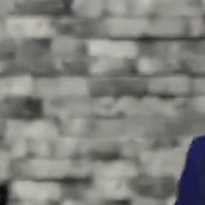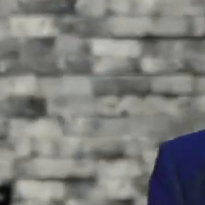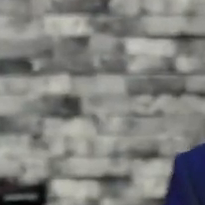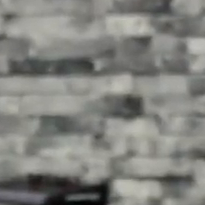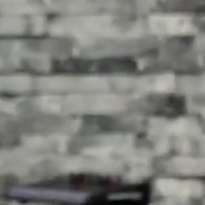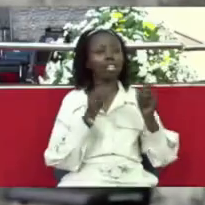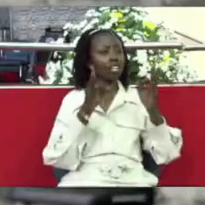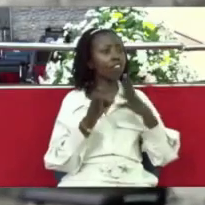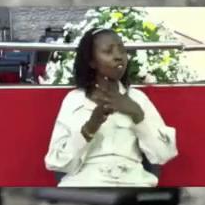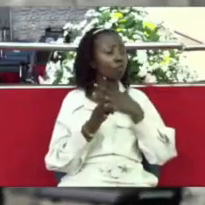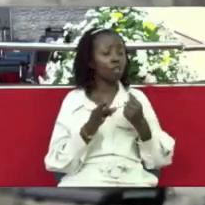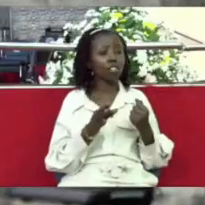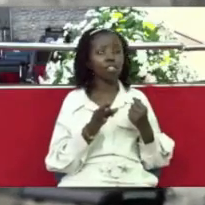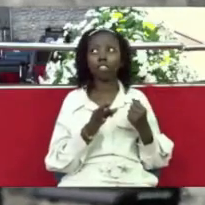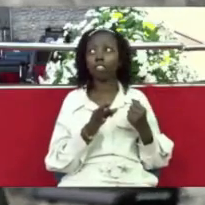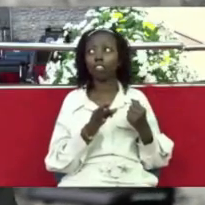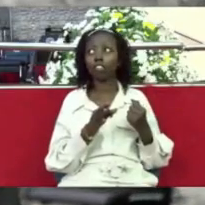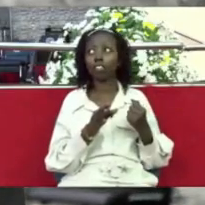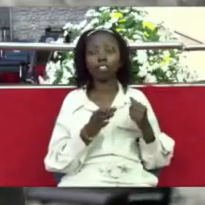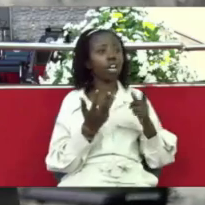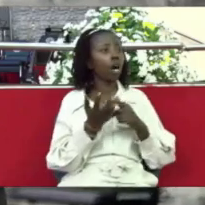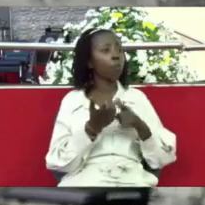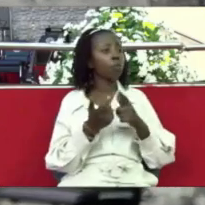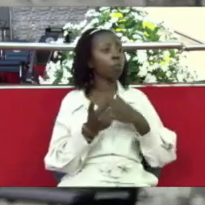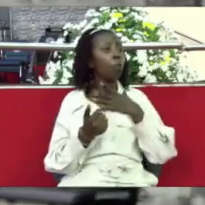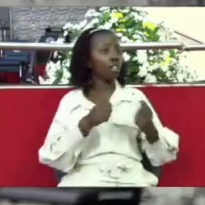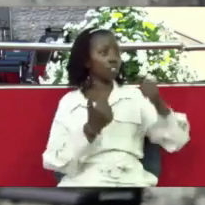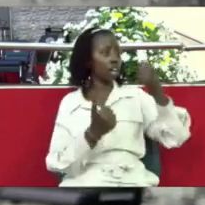If you want, how many of you would like a Mercedes?